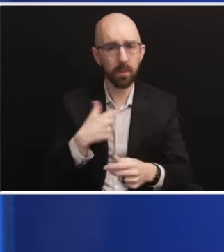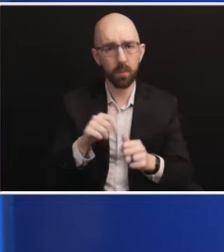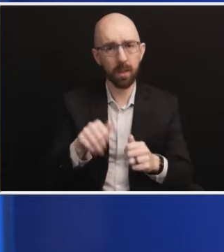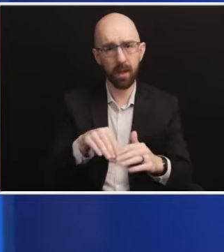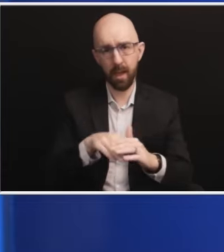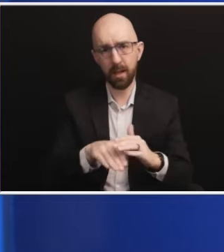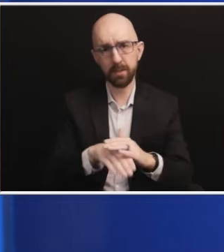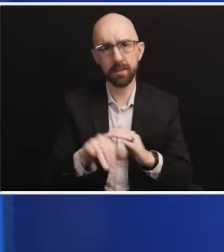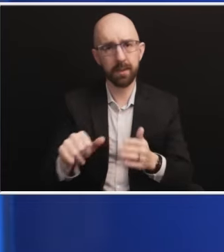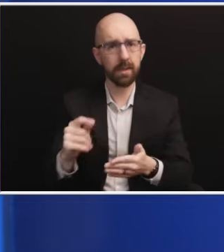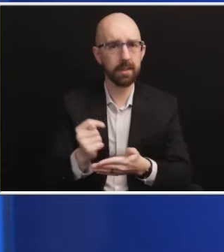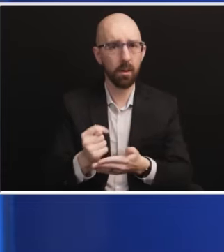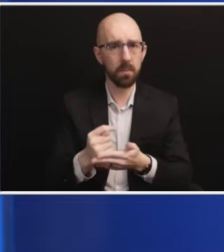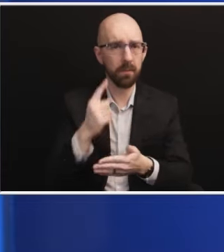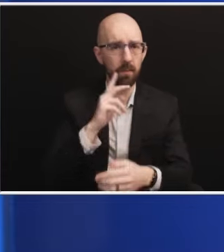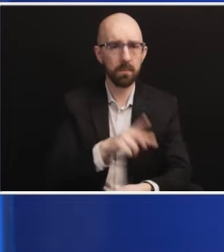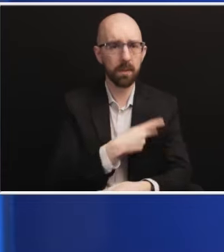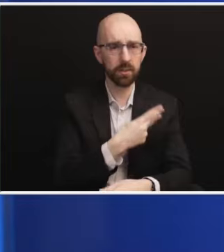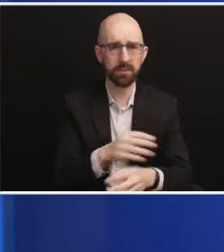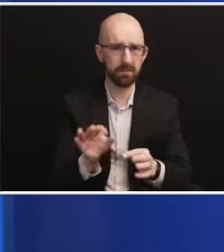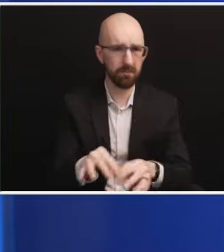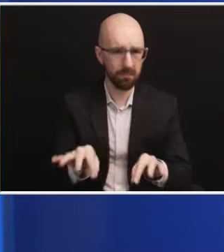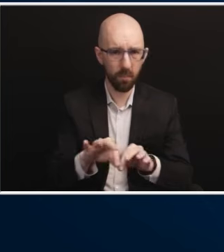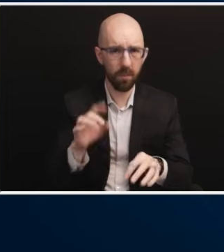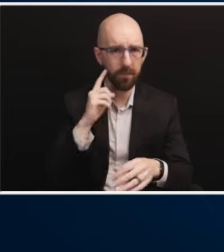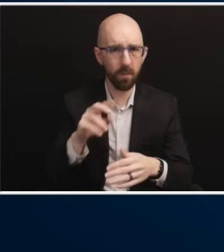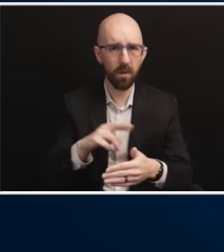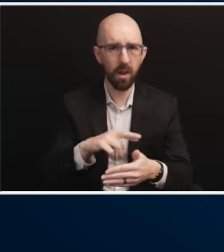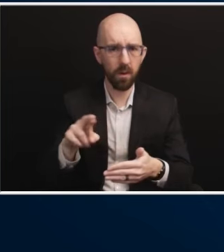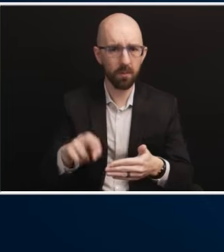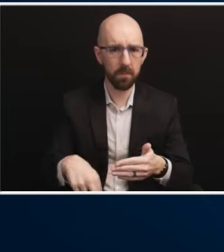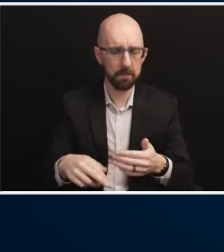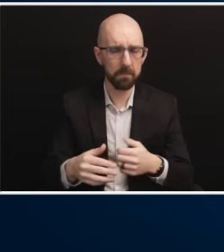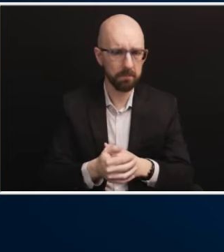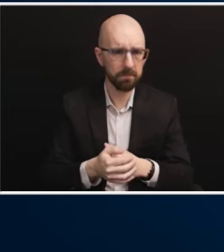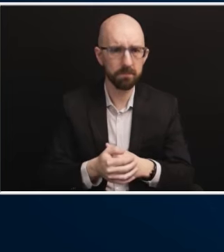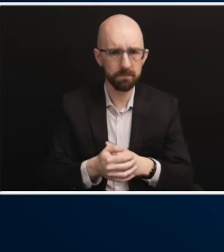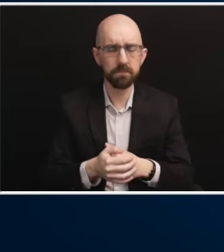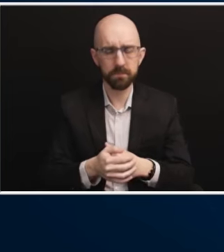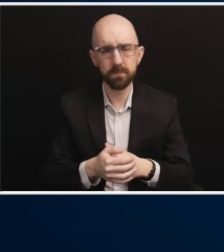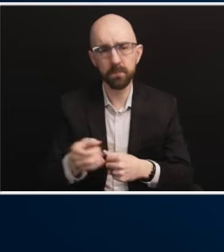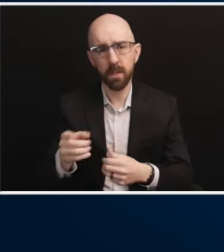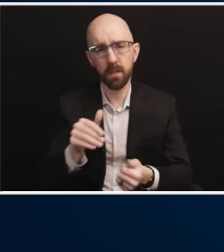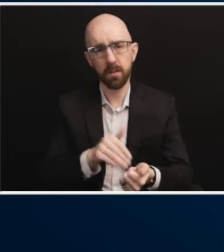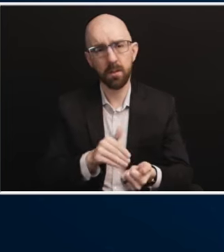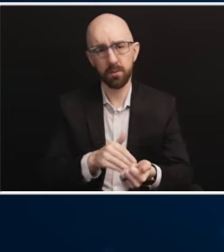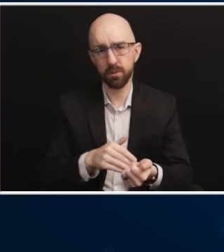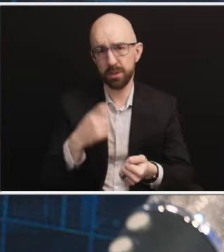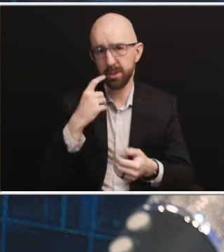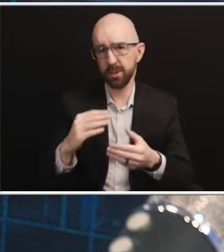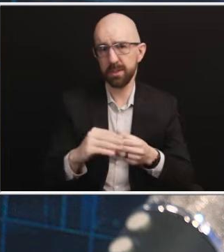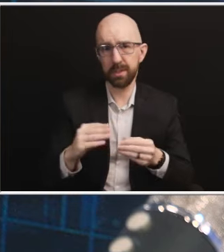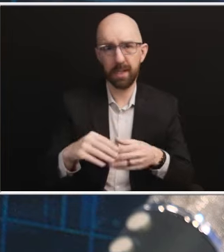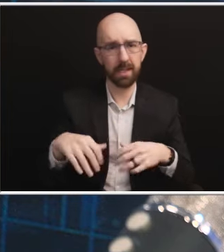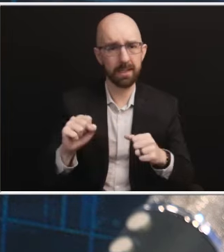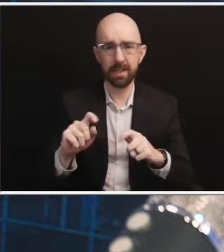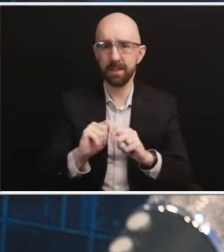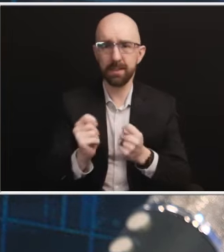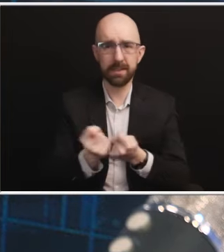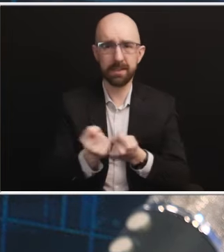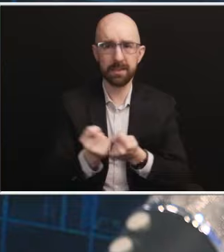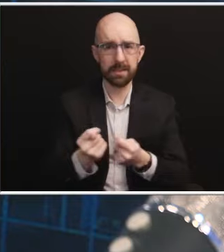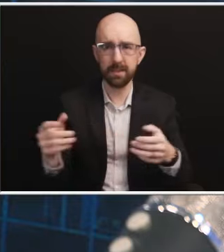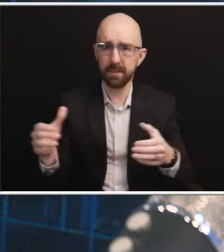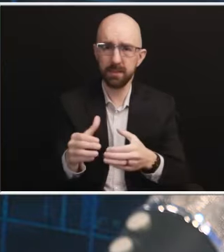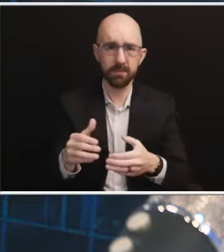for our patients. Critically important to outcomes. Yeah. As Dr. McGurk said, it takes a team of people who are highly trained to